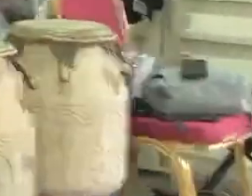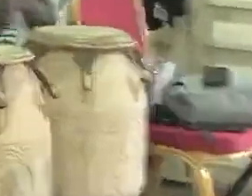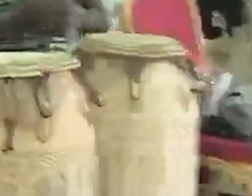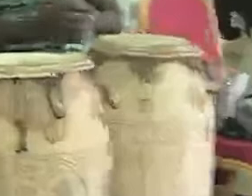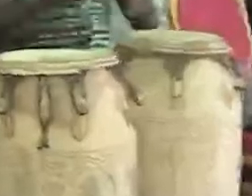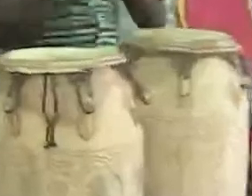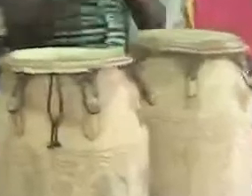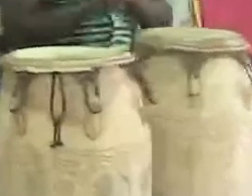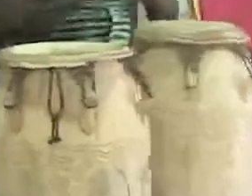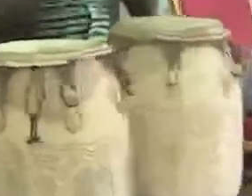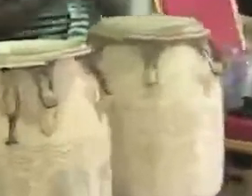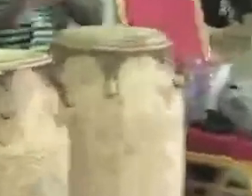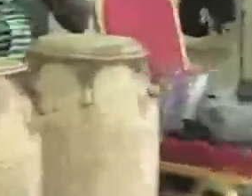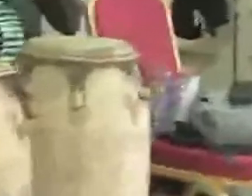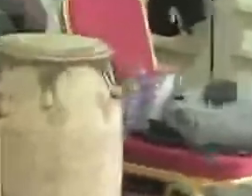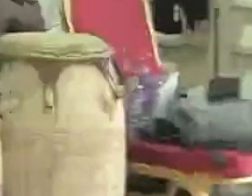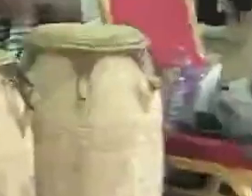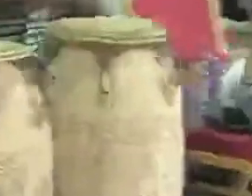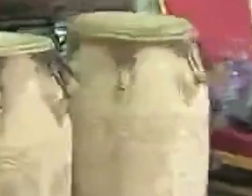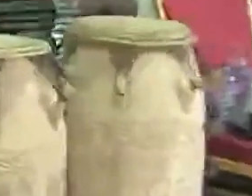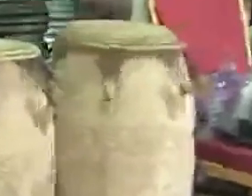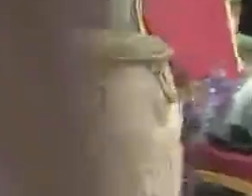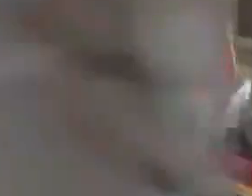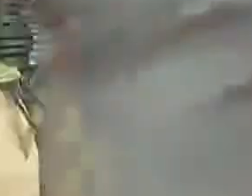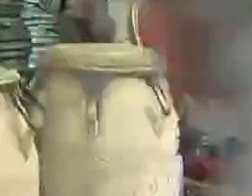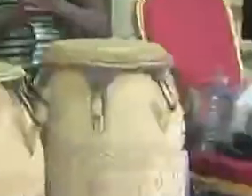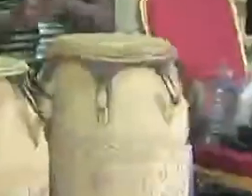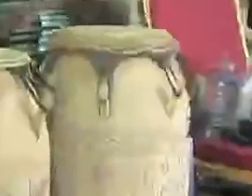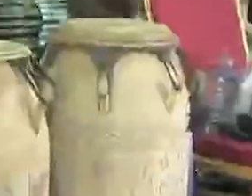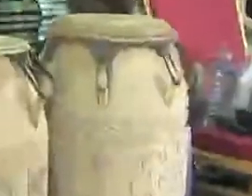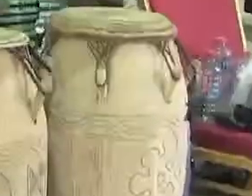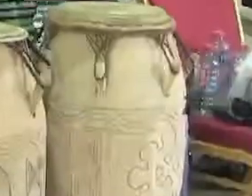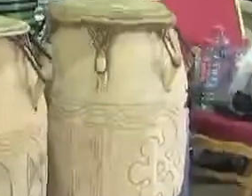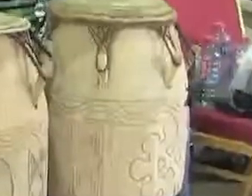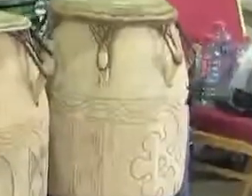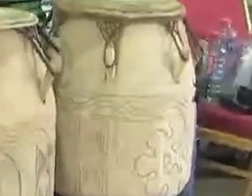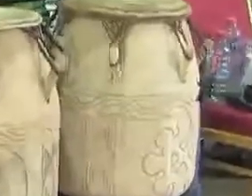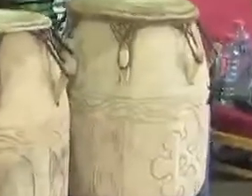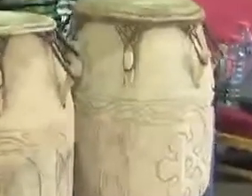Ah, oh, oh, oh,